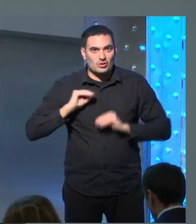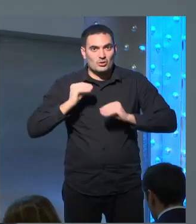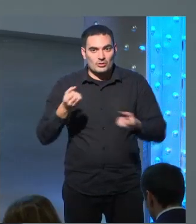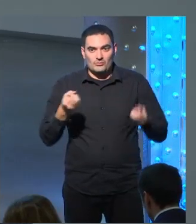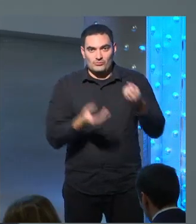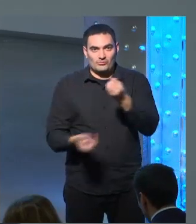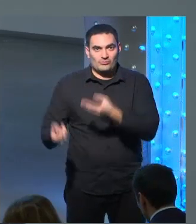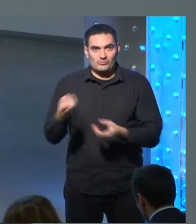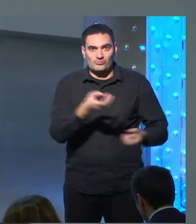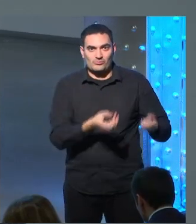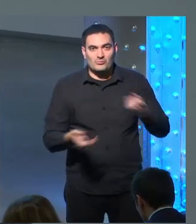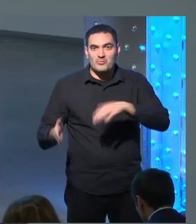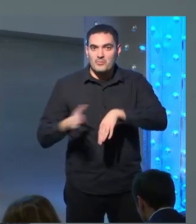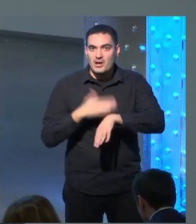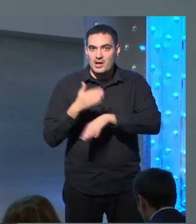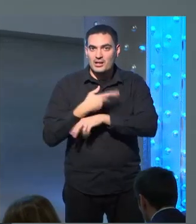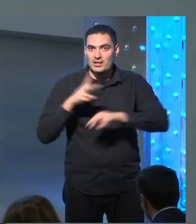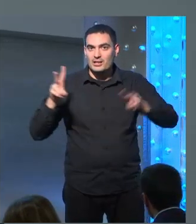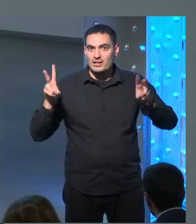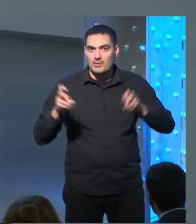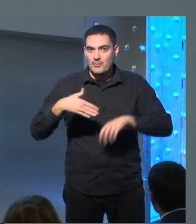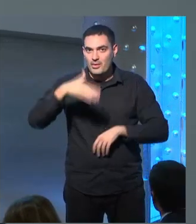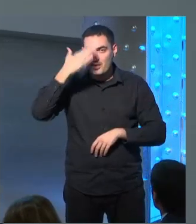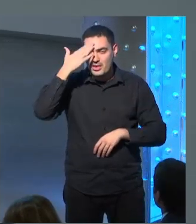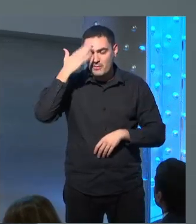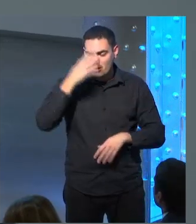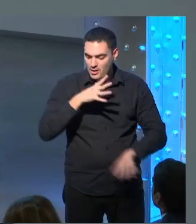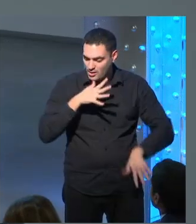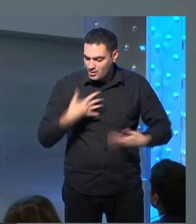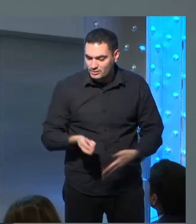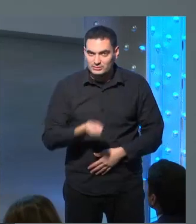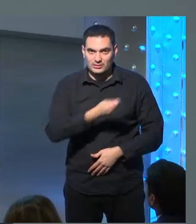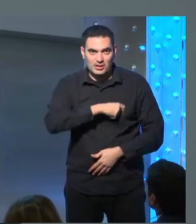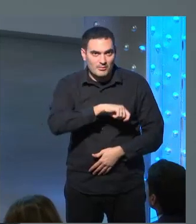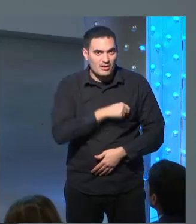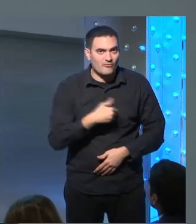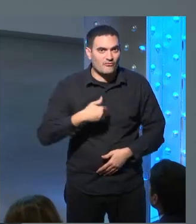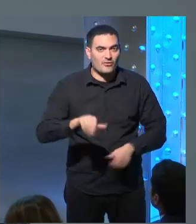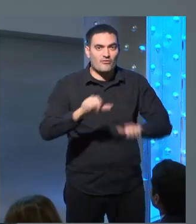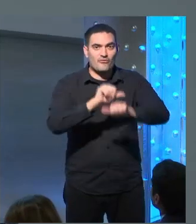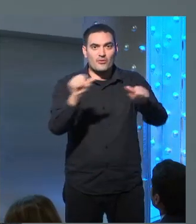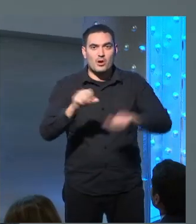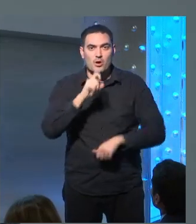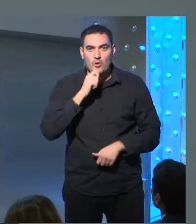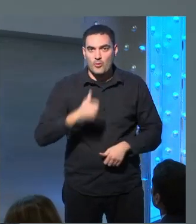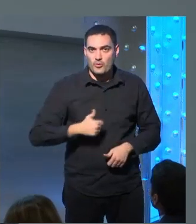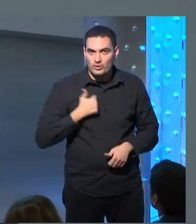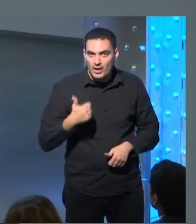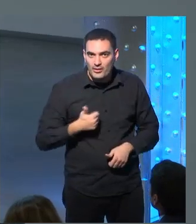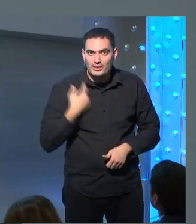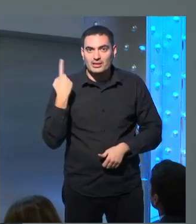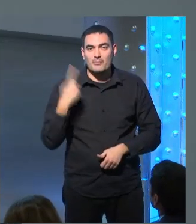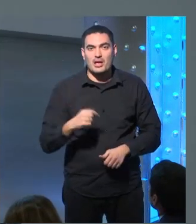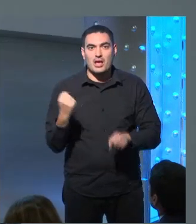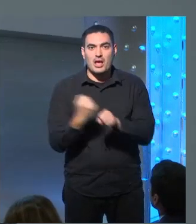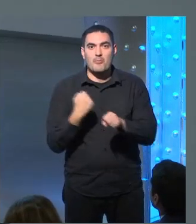ideas and their contributions to the opportunities, to this topic, the opportunities in the